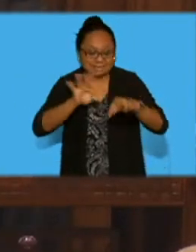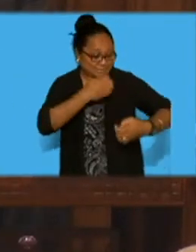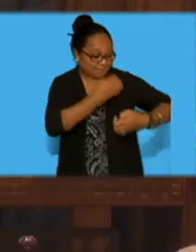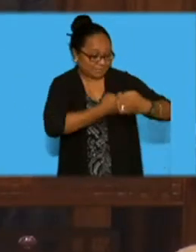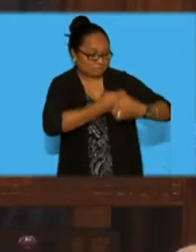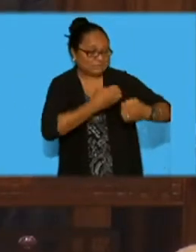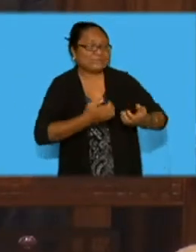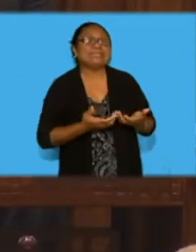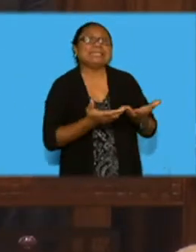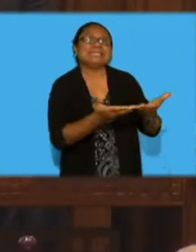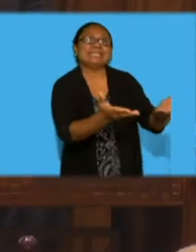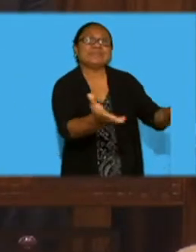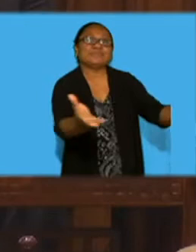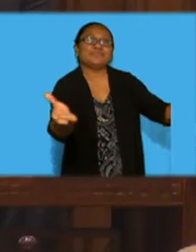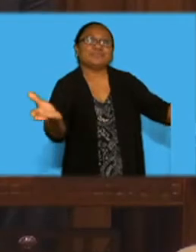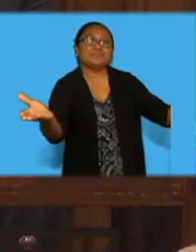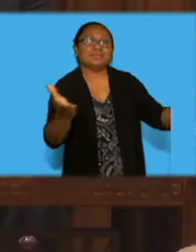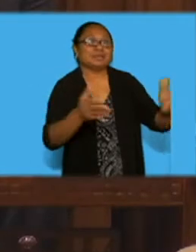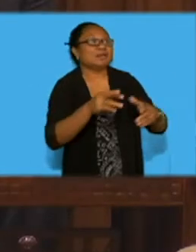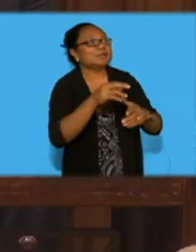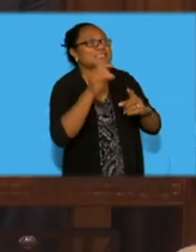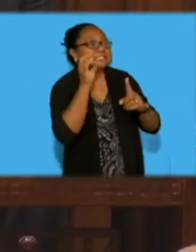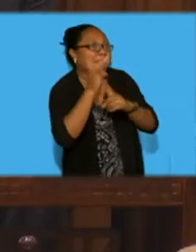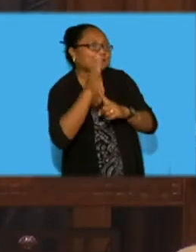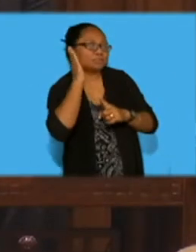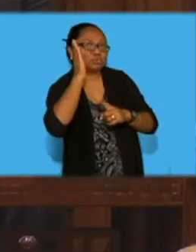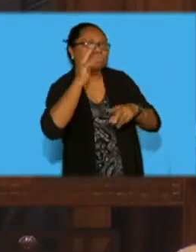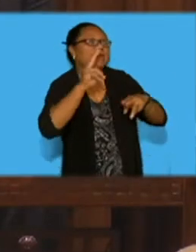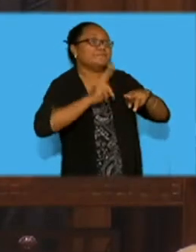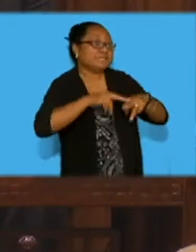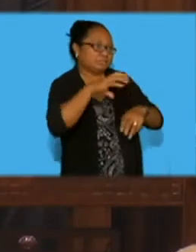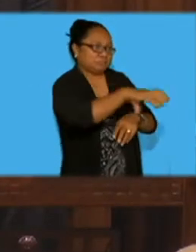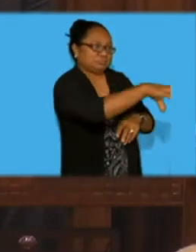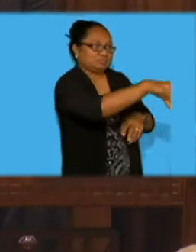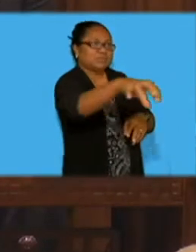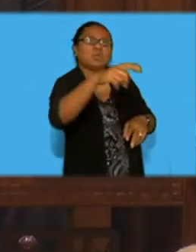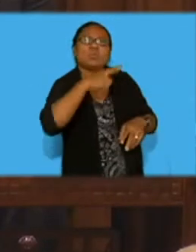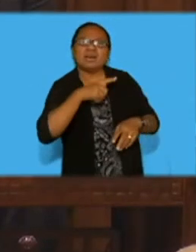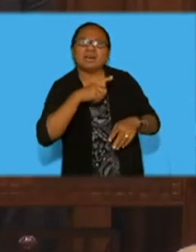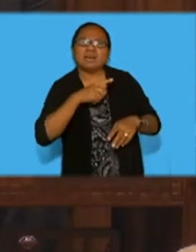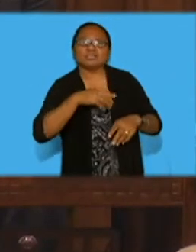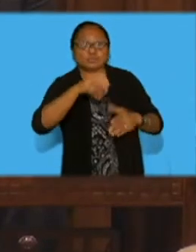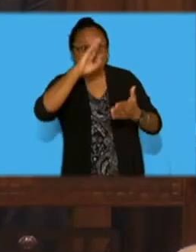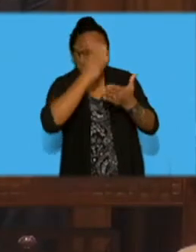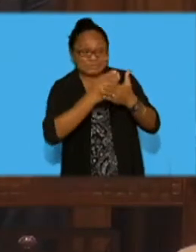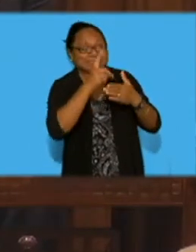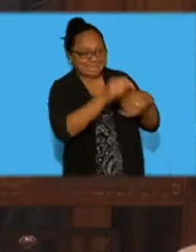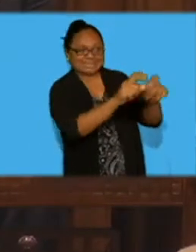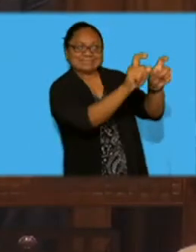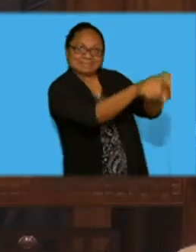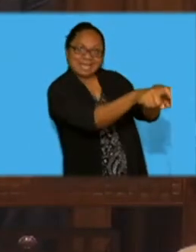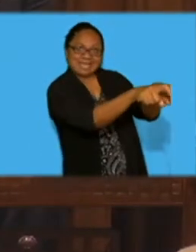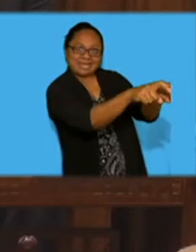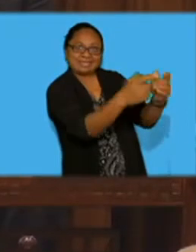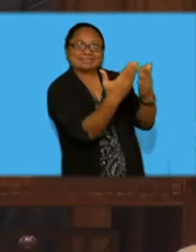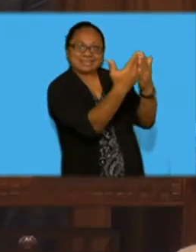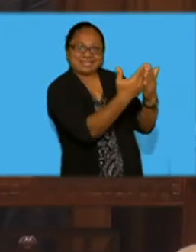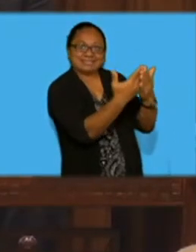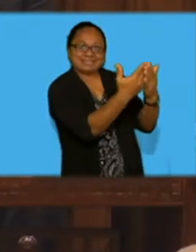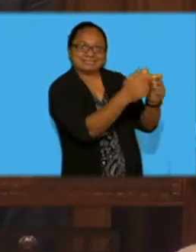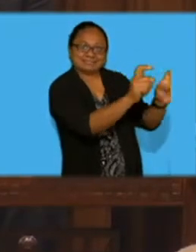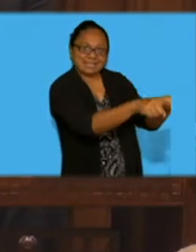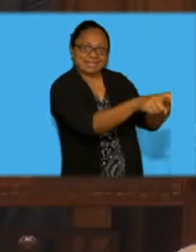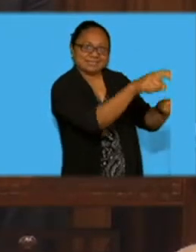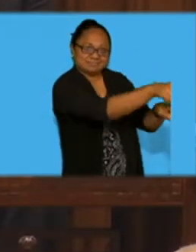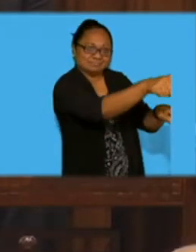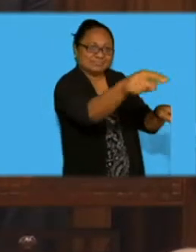the special schools around Fiji, so that children do not have to travel all the way from Lambasa, from Manvalevu,